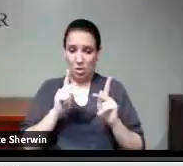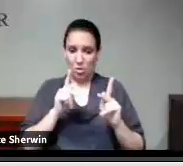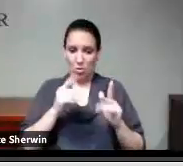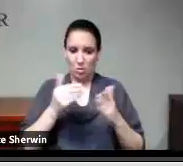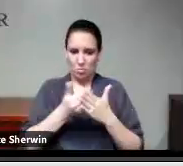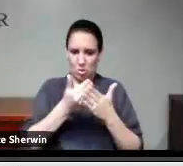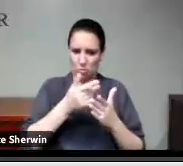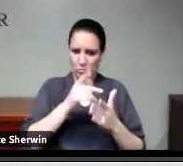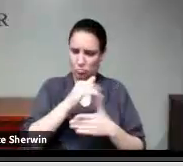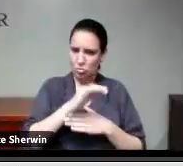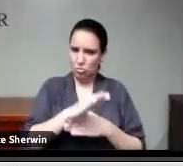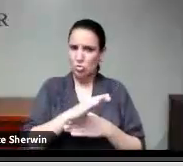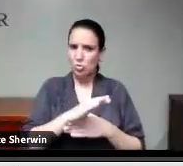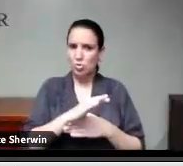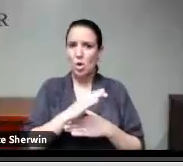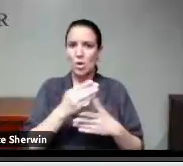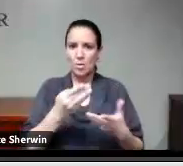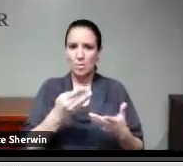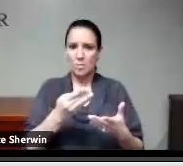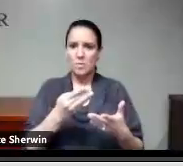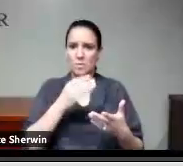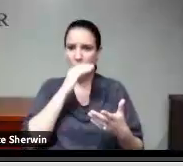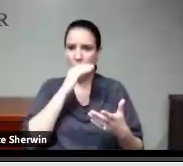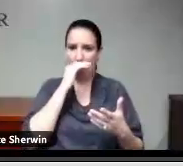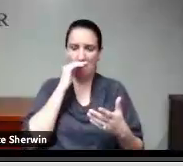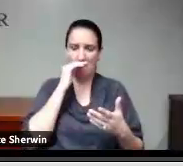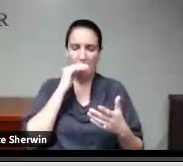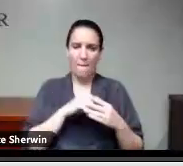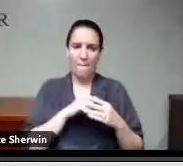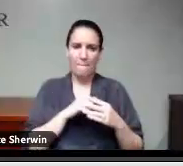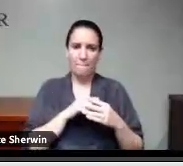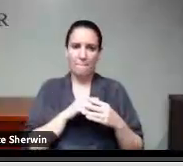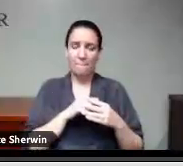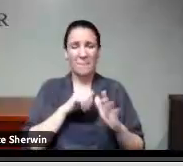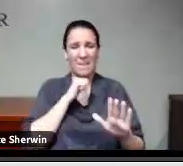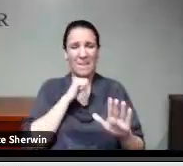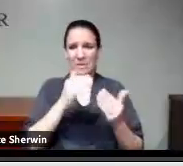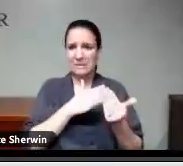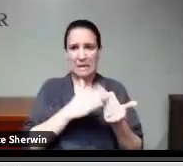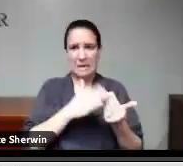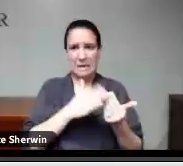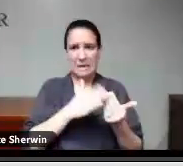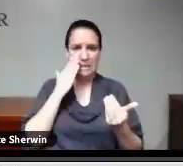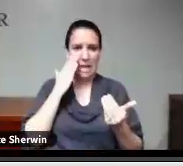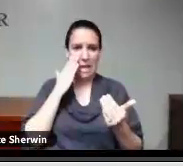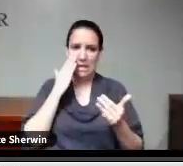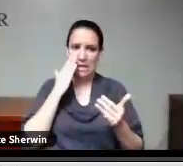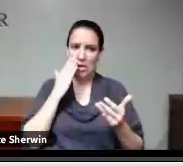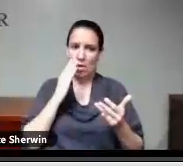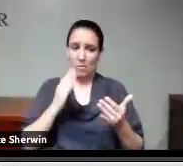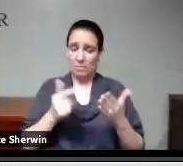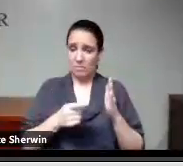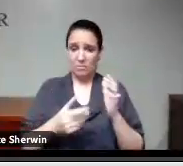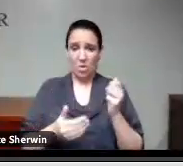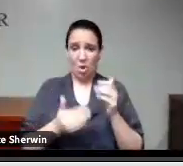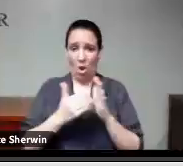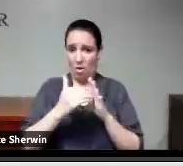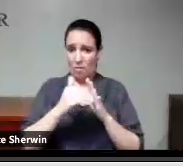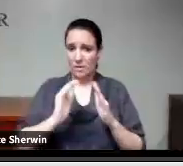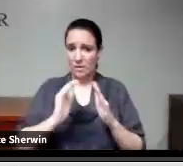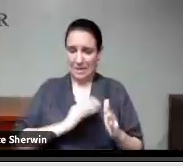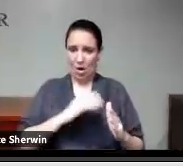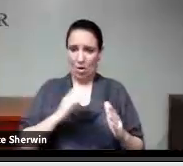positions. That's actually not as easy as it sounds. A lot of times, we in our organizations don't take the time to redefine